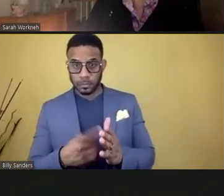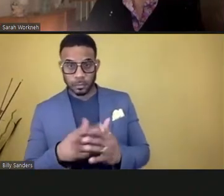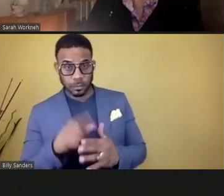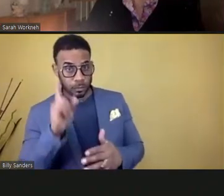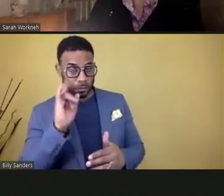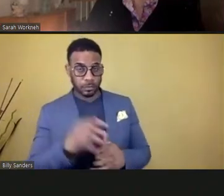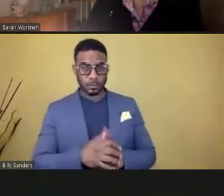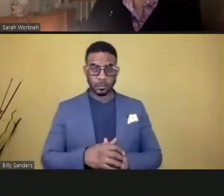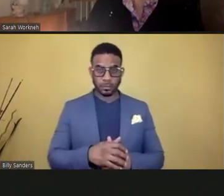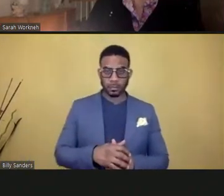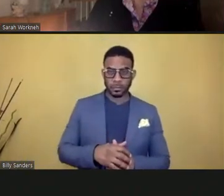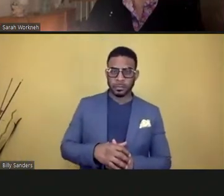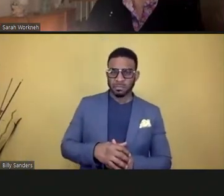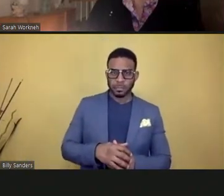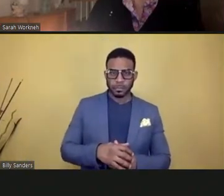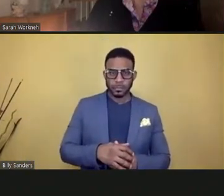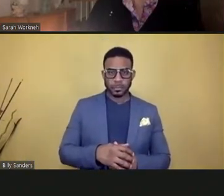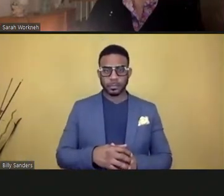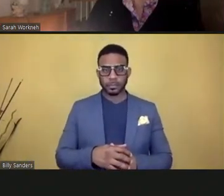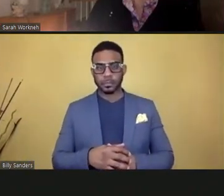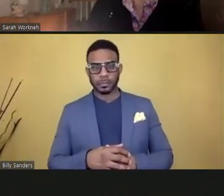looks like.